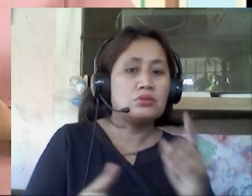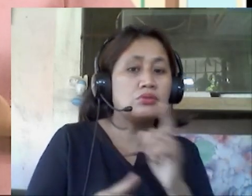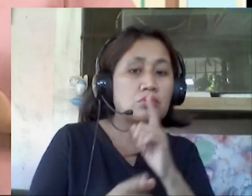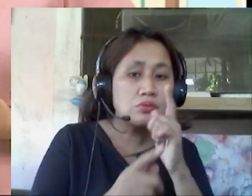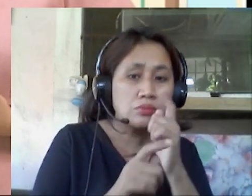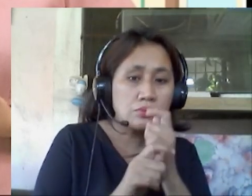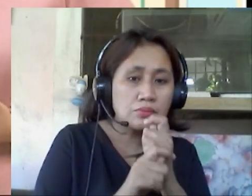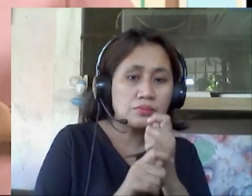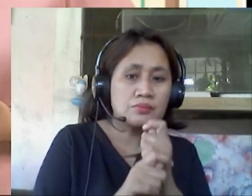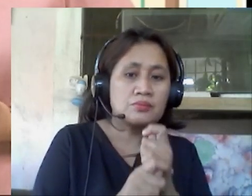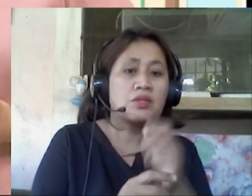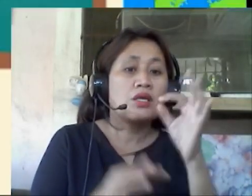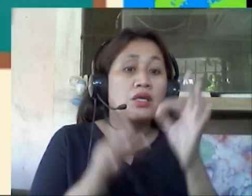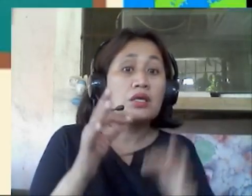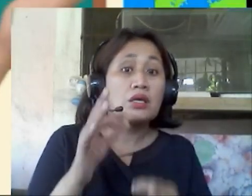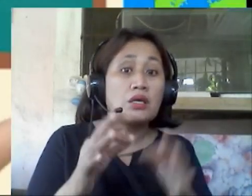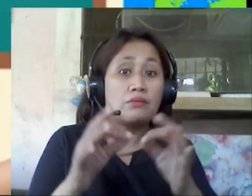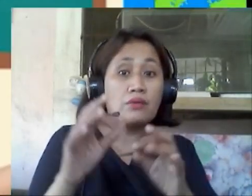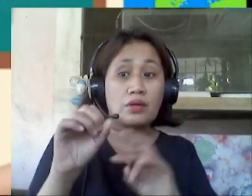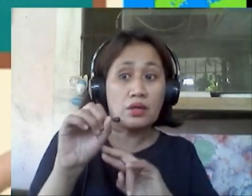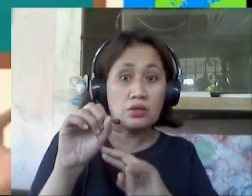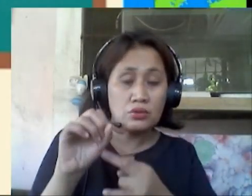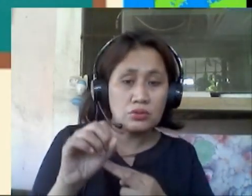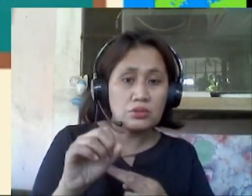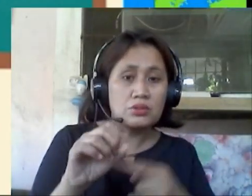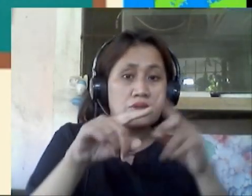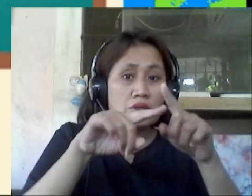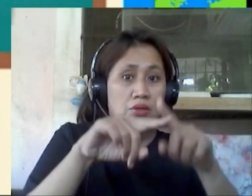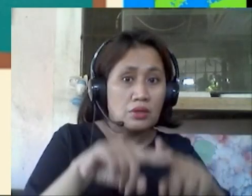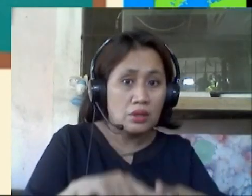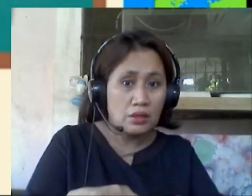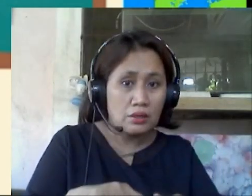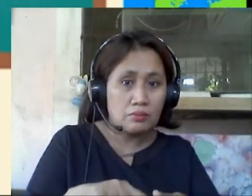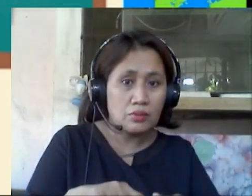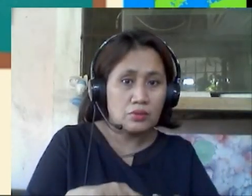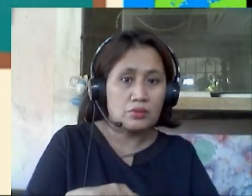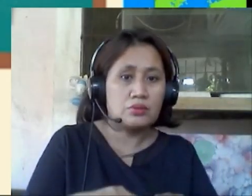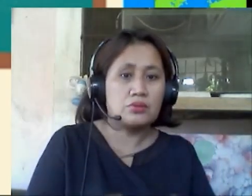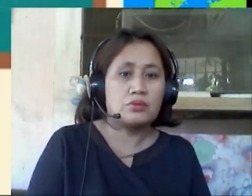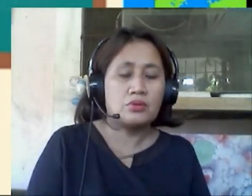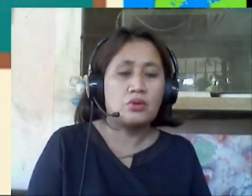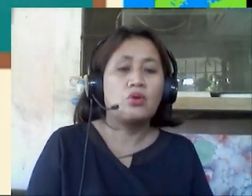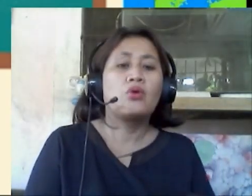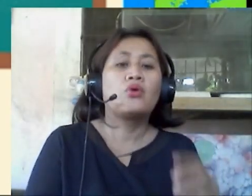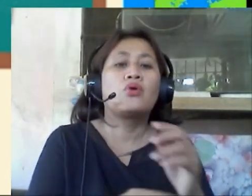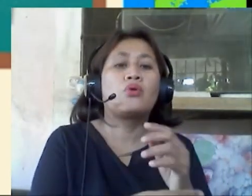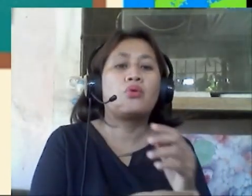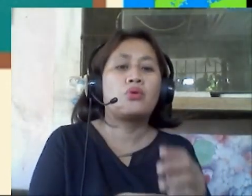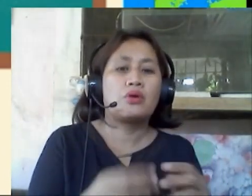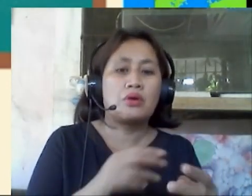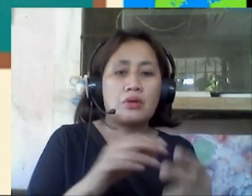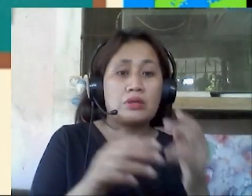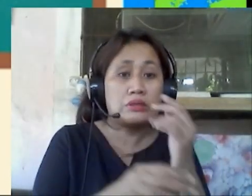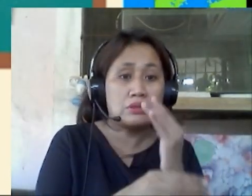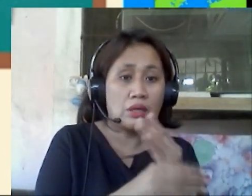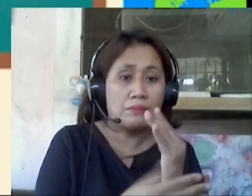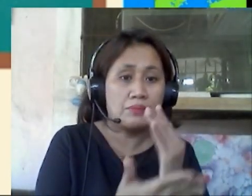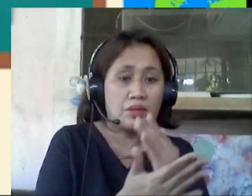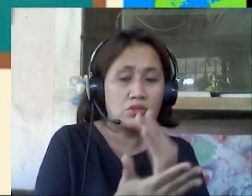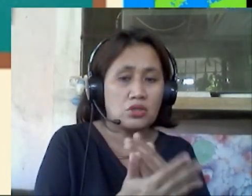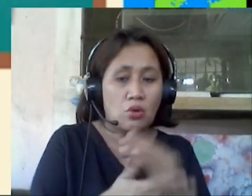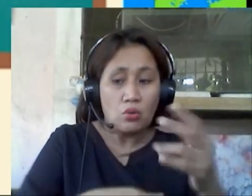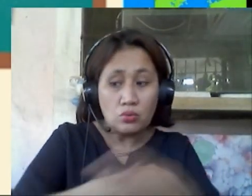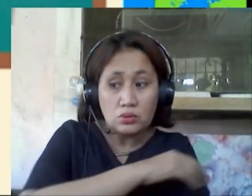her sources are reliable. And lastly, it prevents plagiarism. an act of stealing someone else's